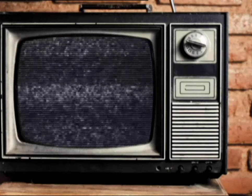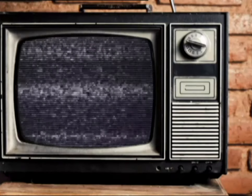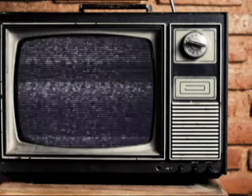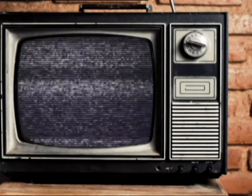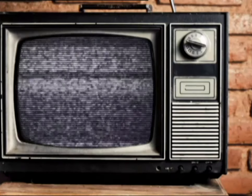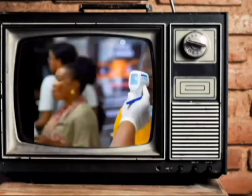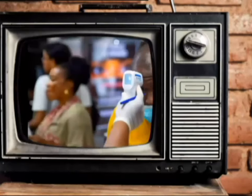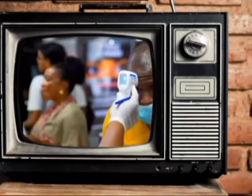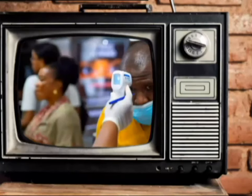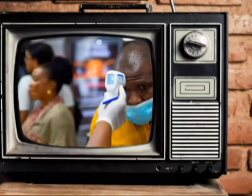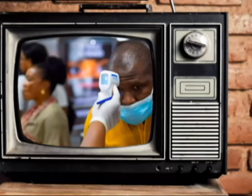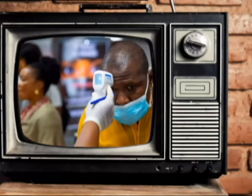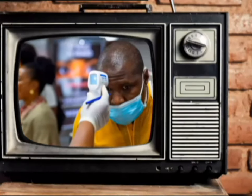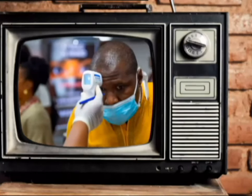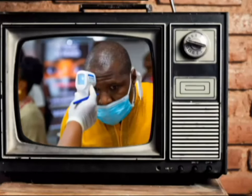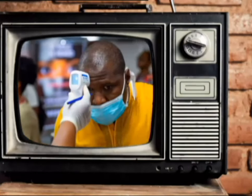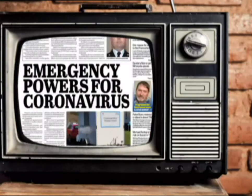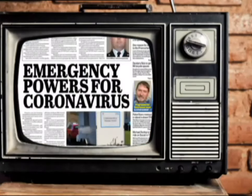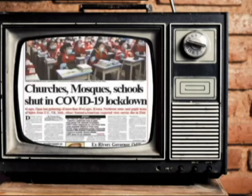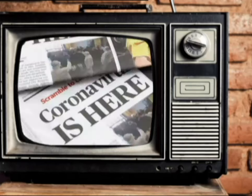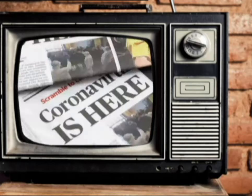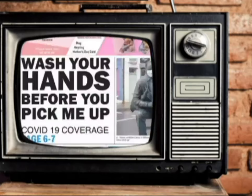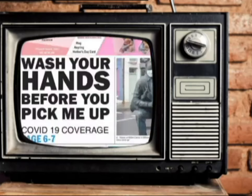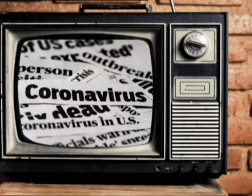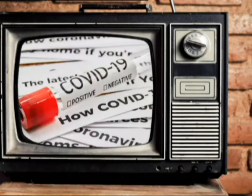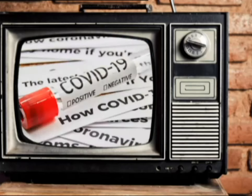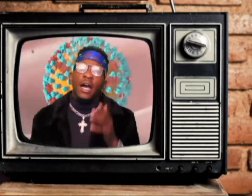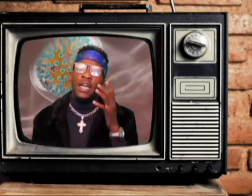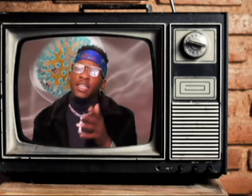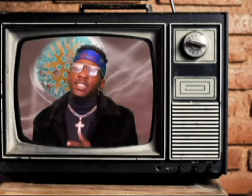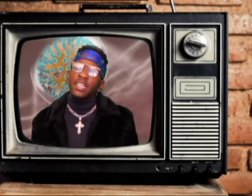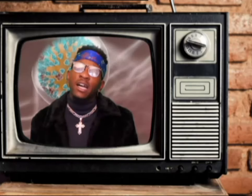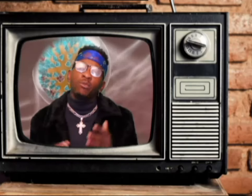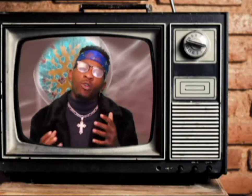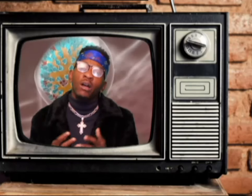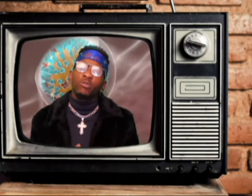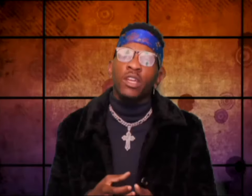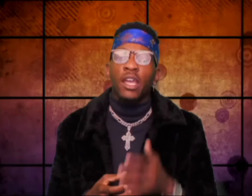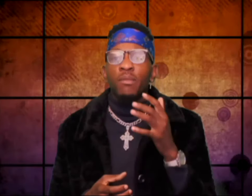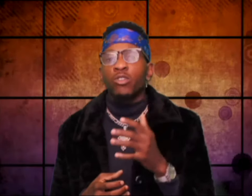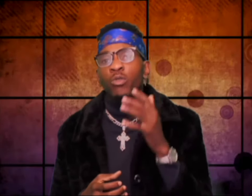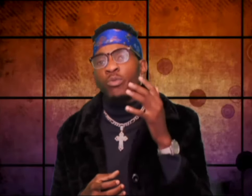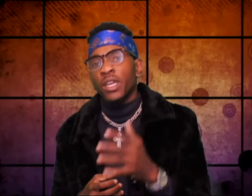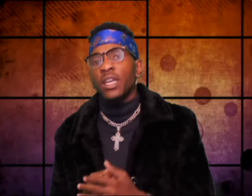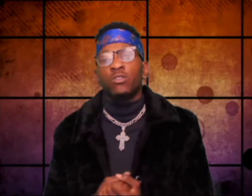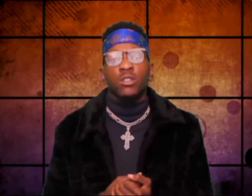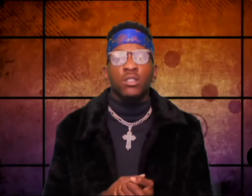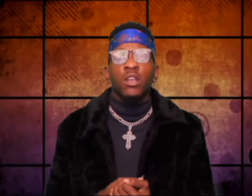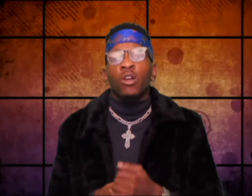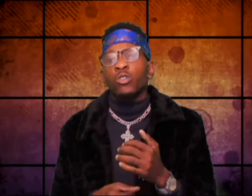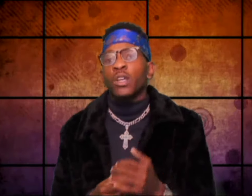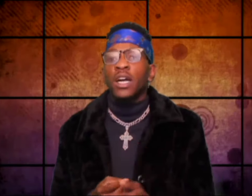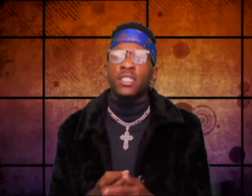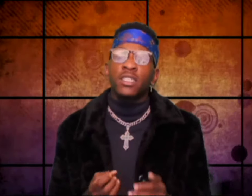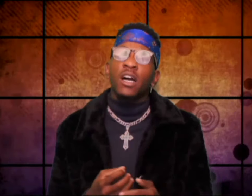COVID-19, yes, the coronavirus. It is now our daily talk. It is now our everyday breaking news. I think it's high time we all come together and make sure we bring an end to